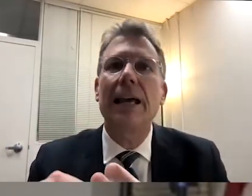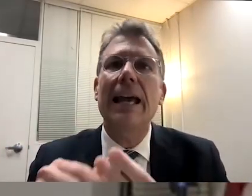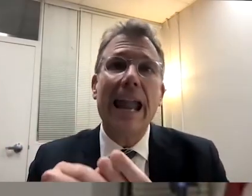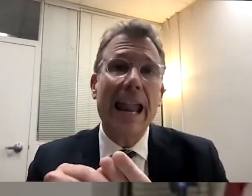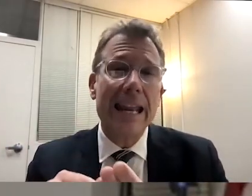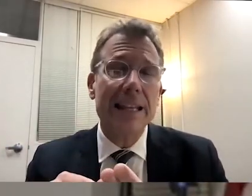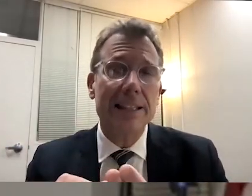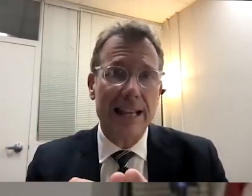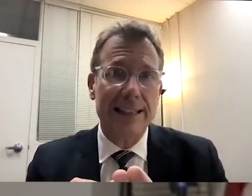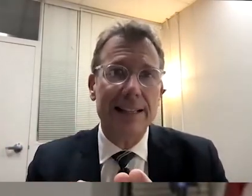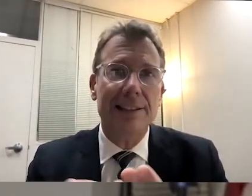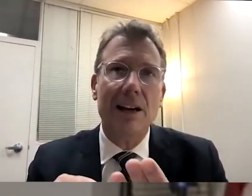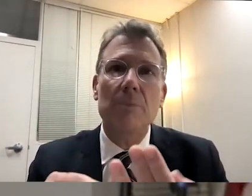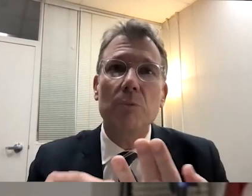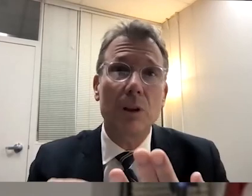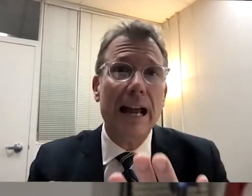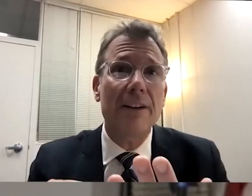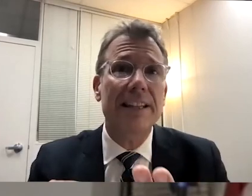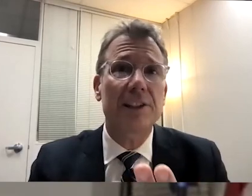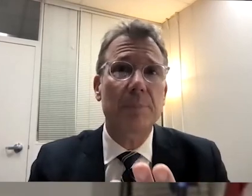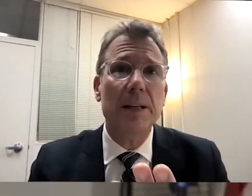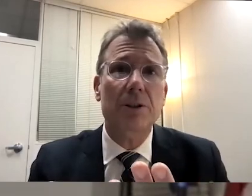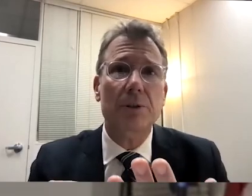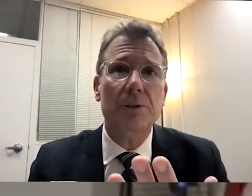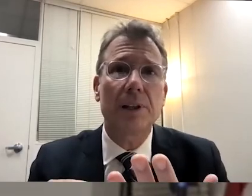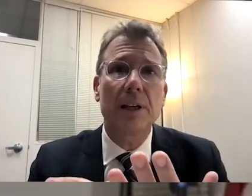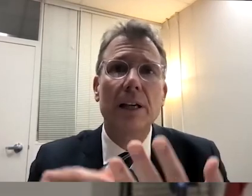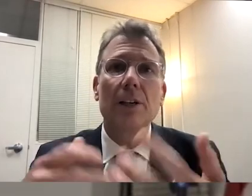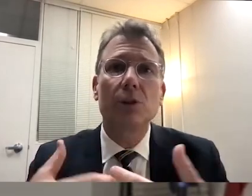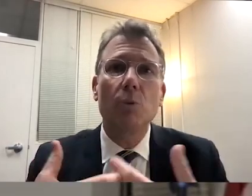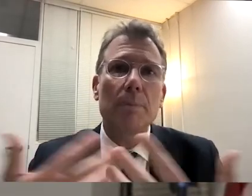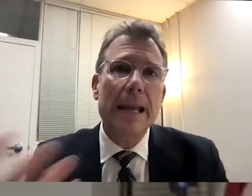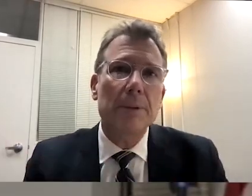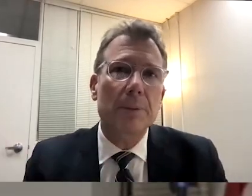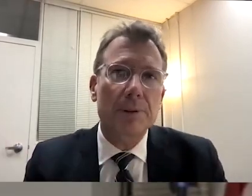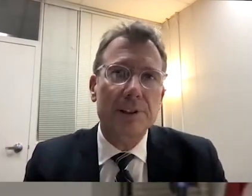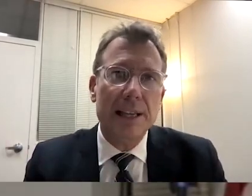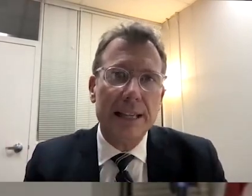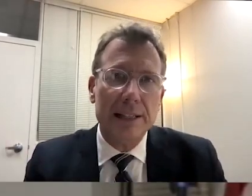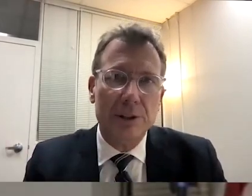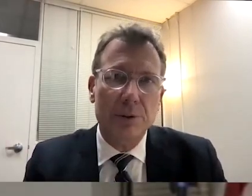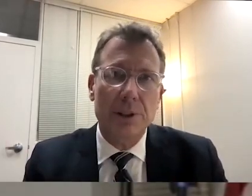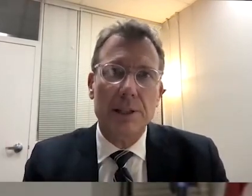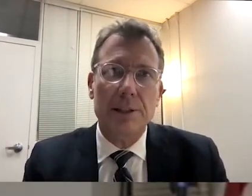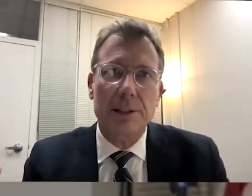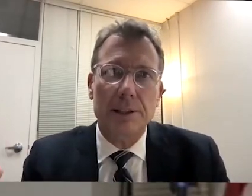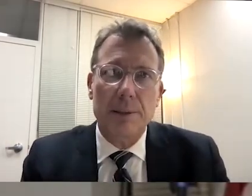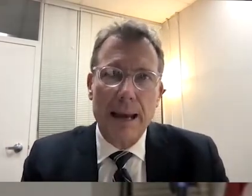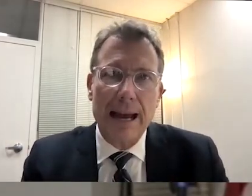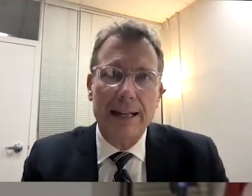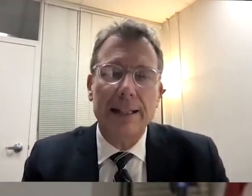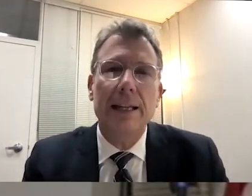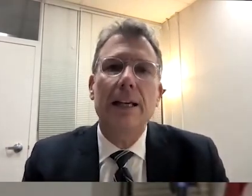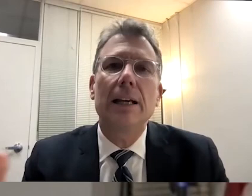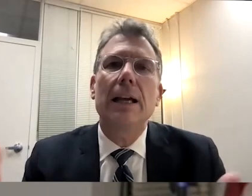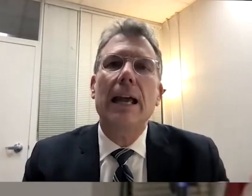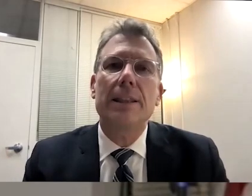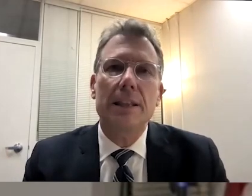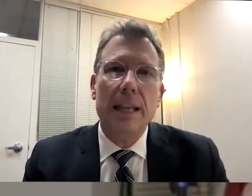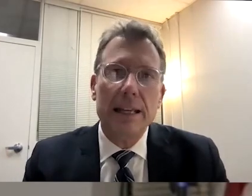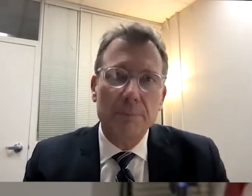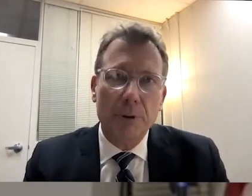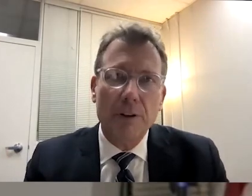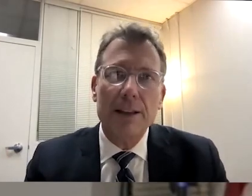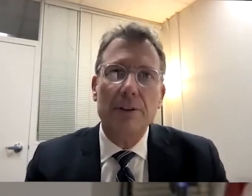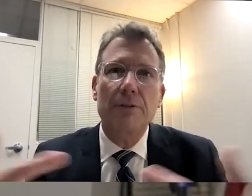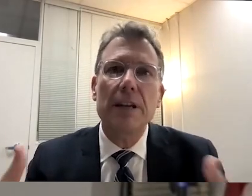stakeholders. And at that time, we'll have the expenditures. So we'll be able to present that to the PAC, and